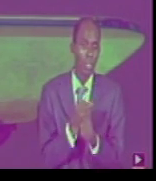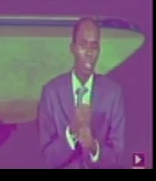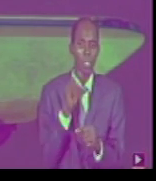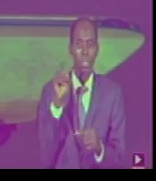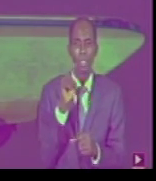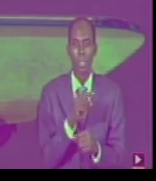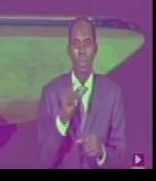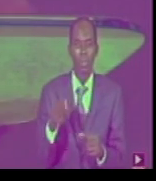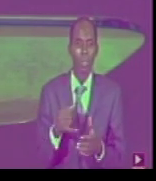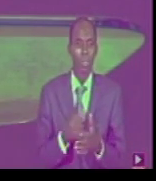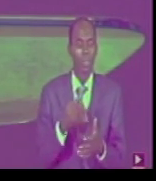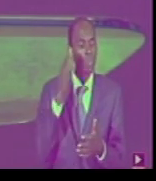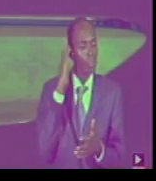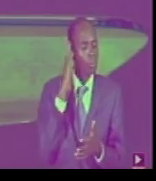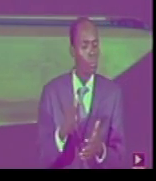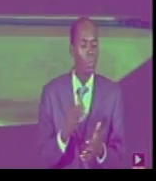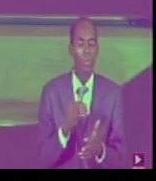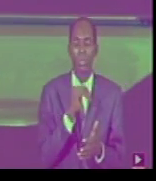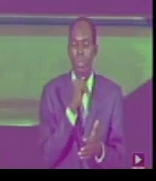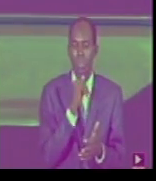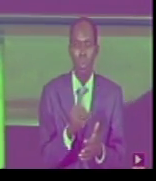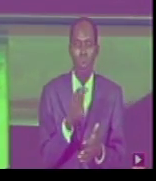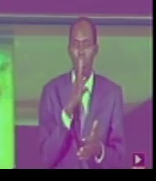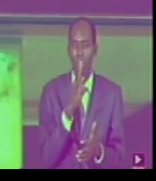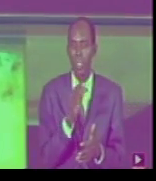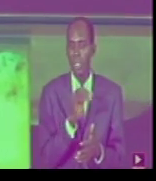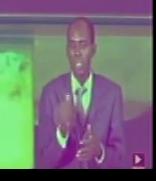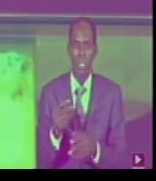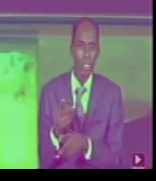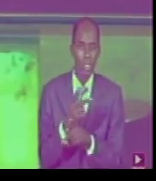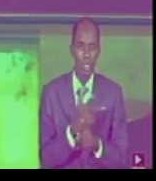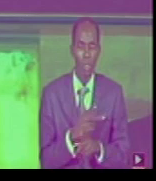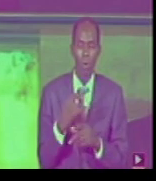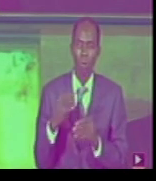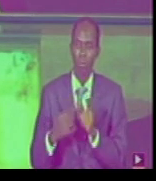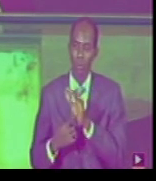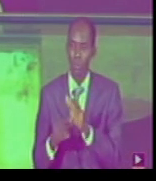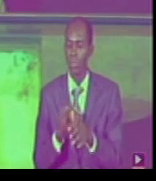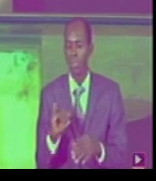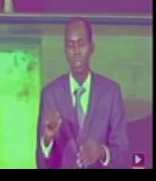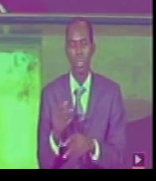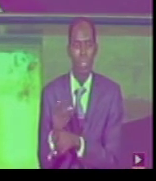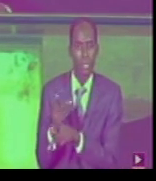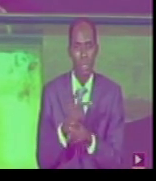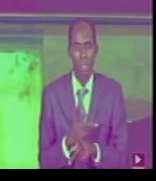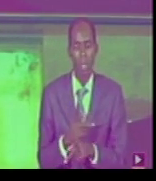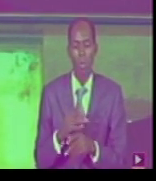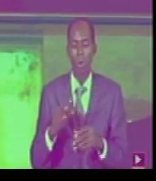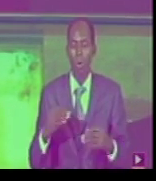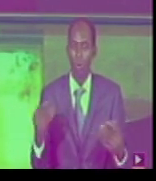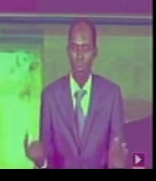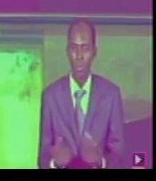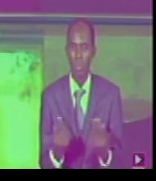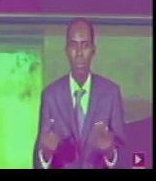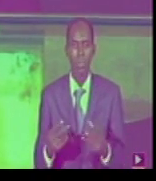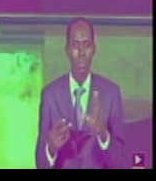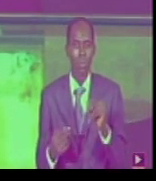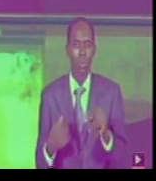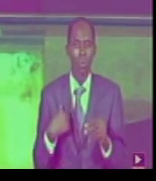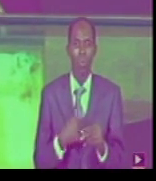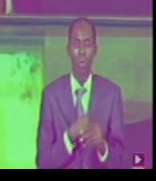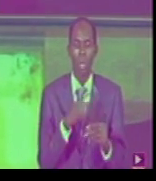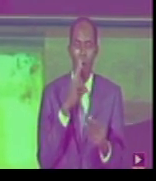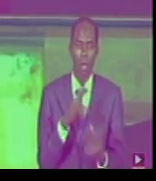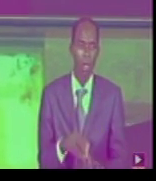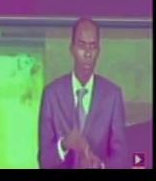of carelessness. It's going to be a year of sinfulness. No, we're peculiar people, peculiar in the